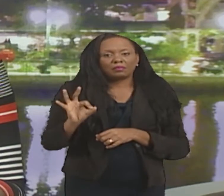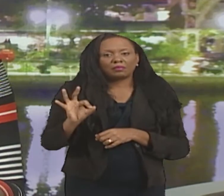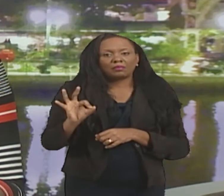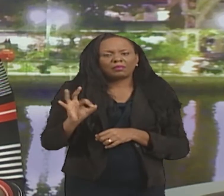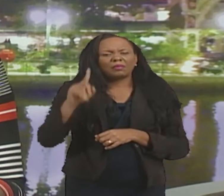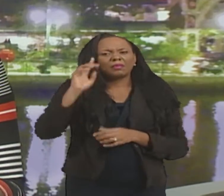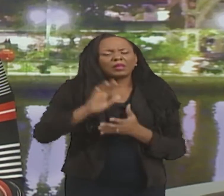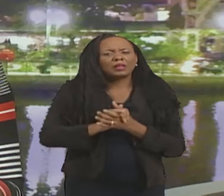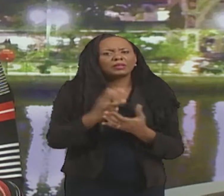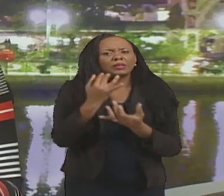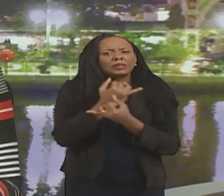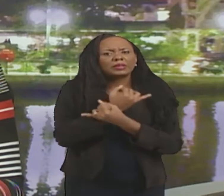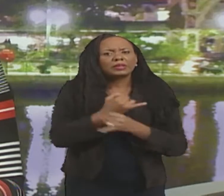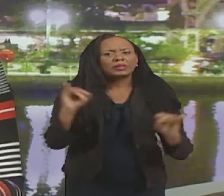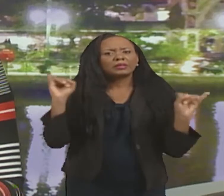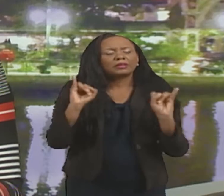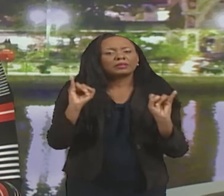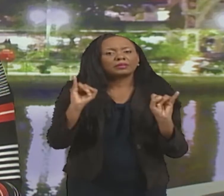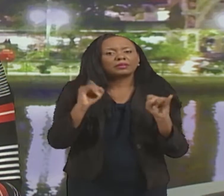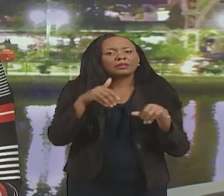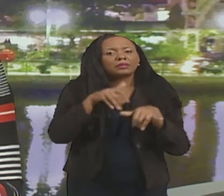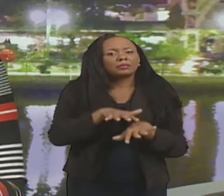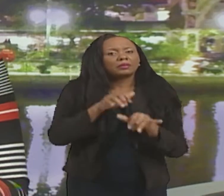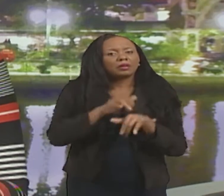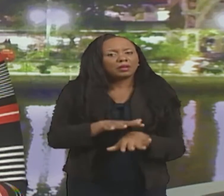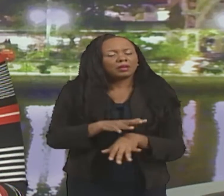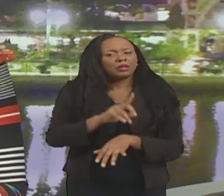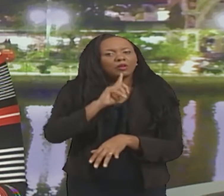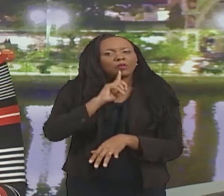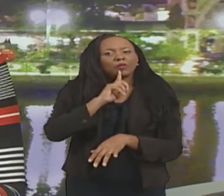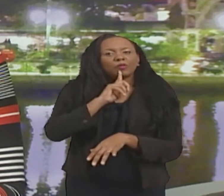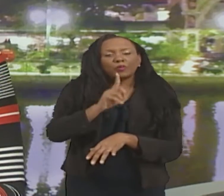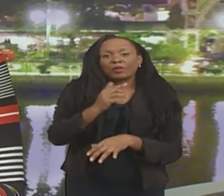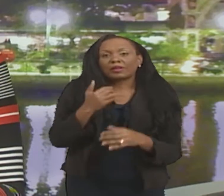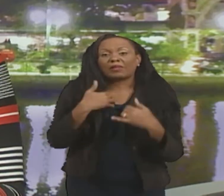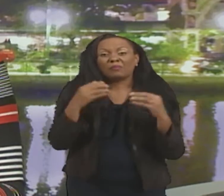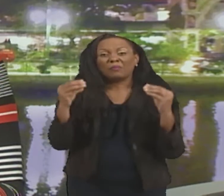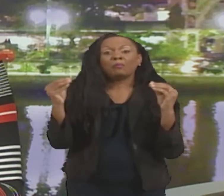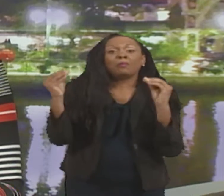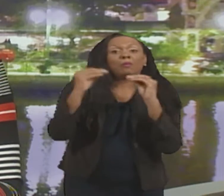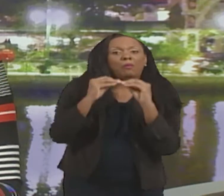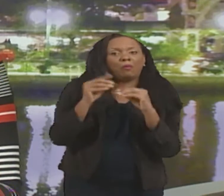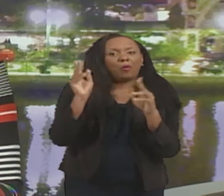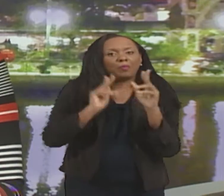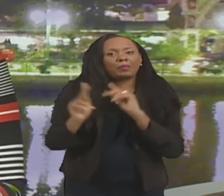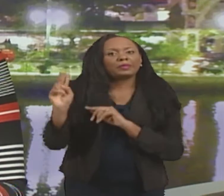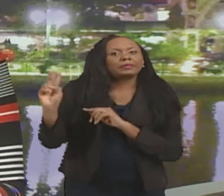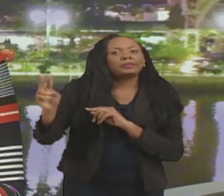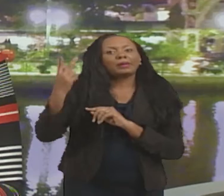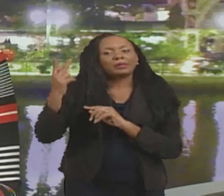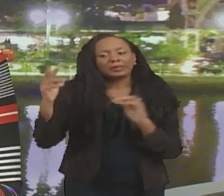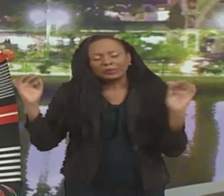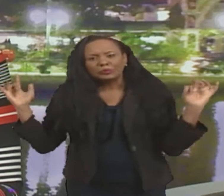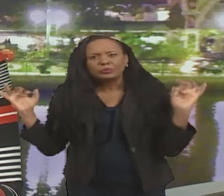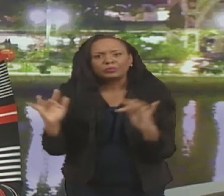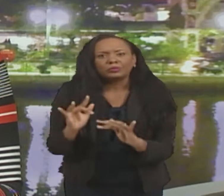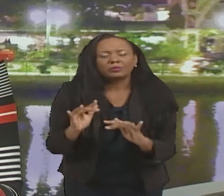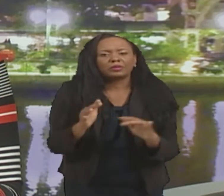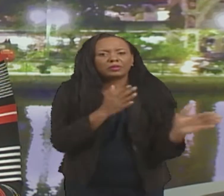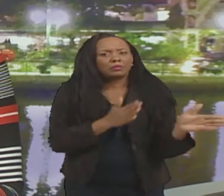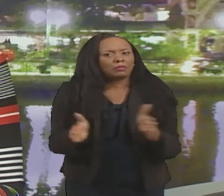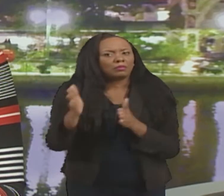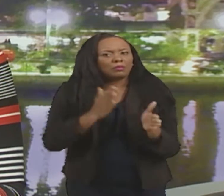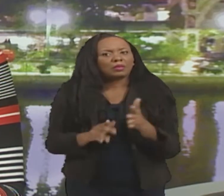Colonel Glenn Granham, believes the Independence Parade could attract twice the number of people this year. He says planning started